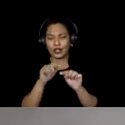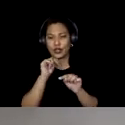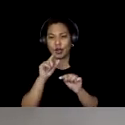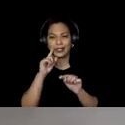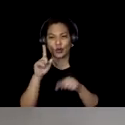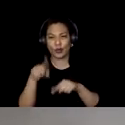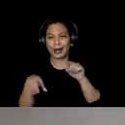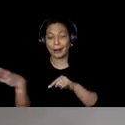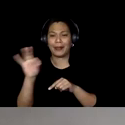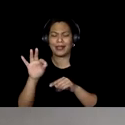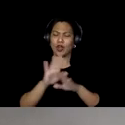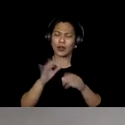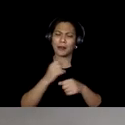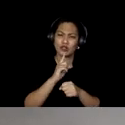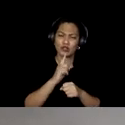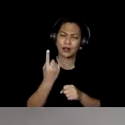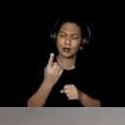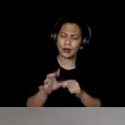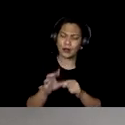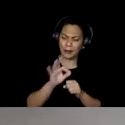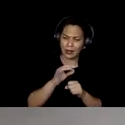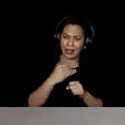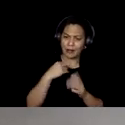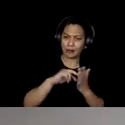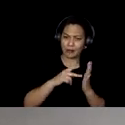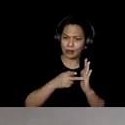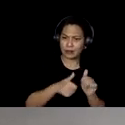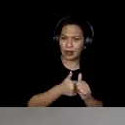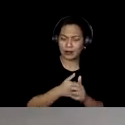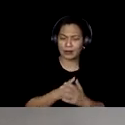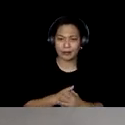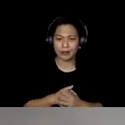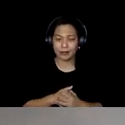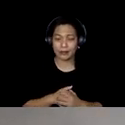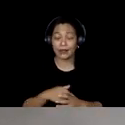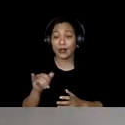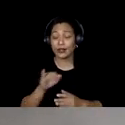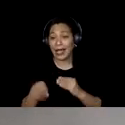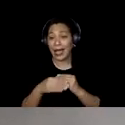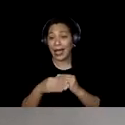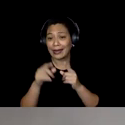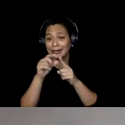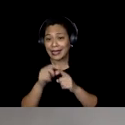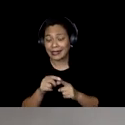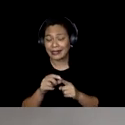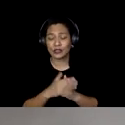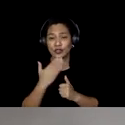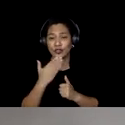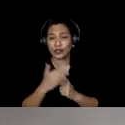You wanna make sure that you're custom making something. Adding text is a good idea. It's very eye-catching. I think